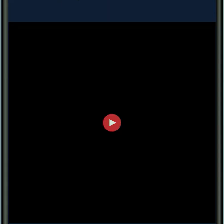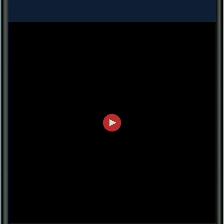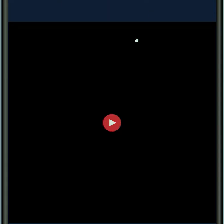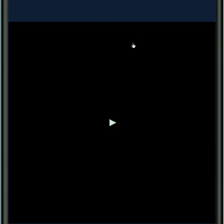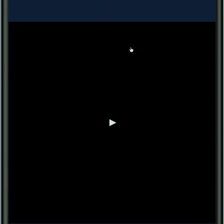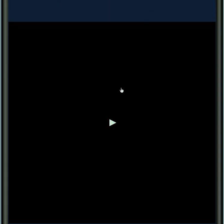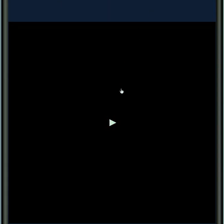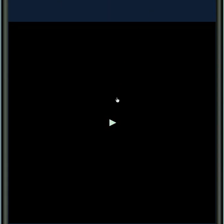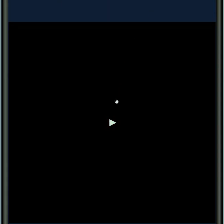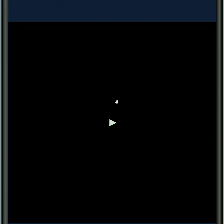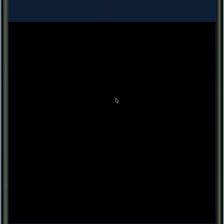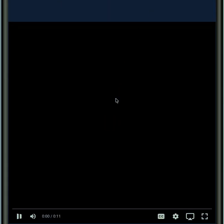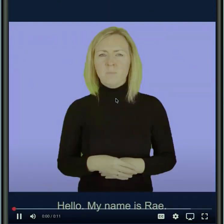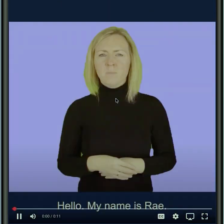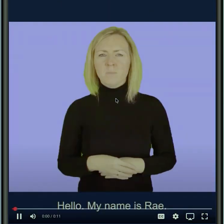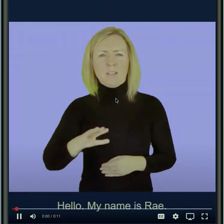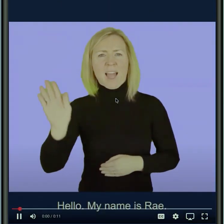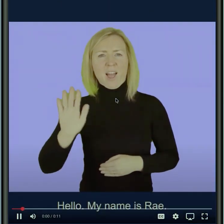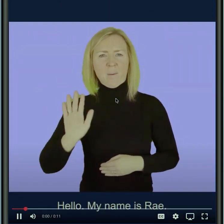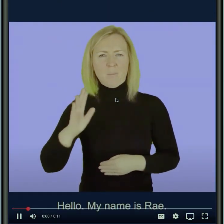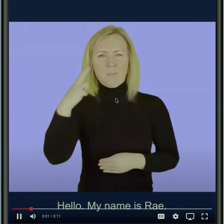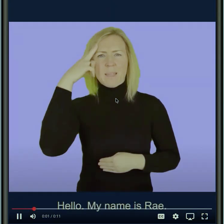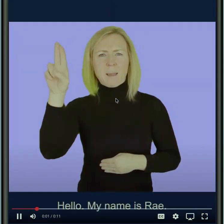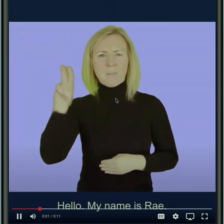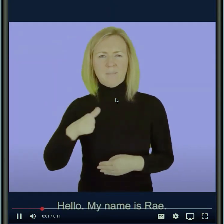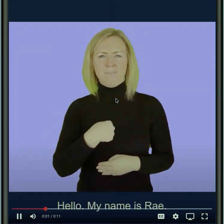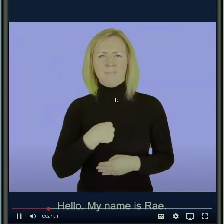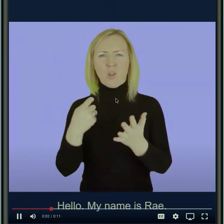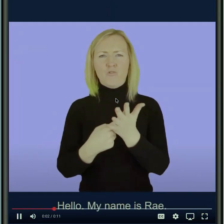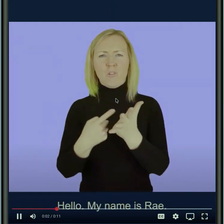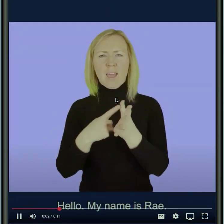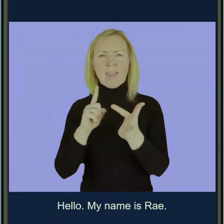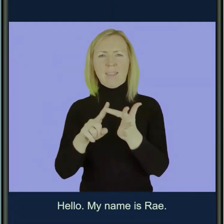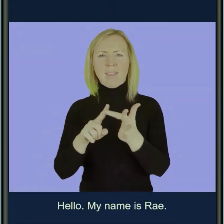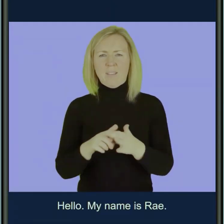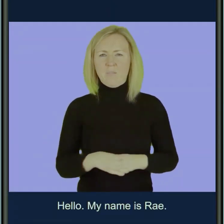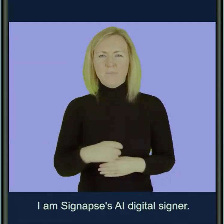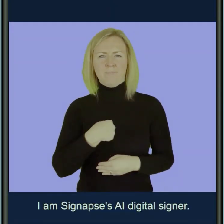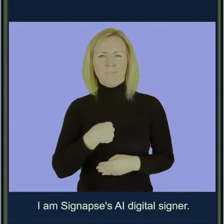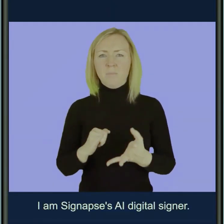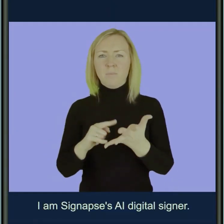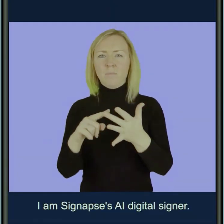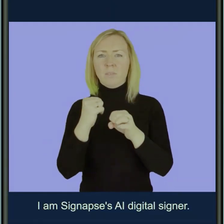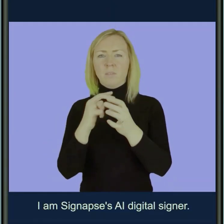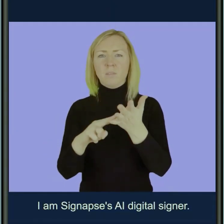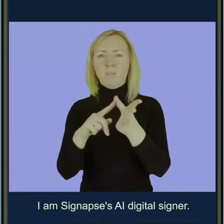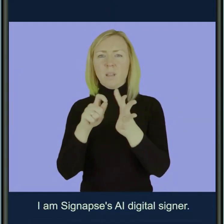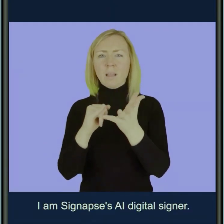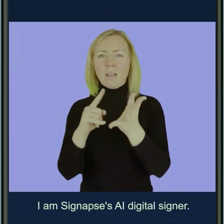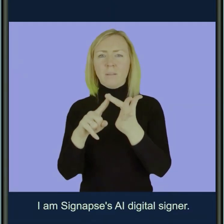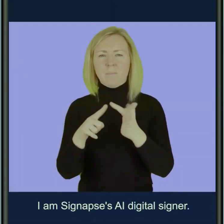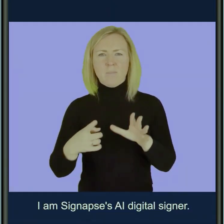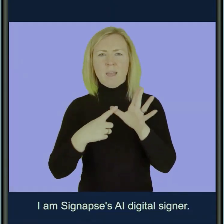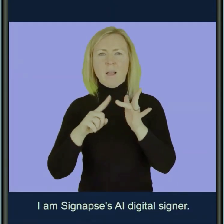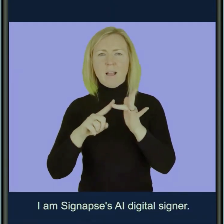you to my co-host. This is Ray, and Ray is our AI-generated sign language avatar.